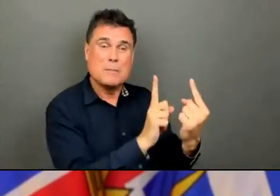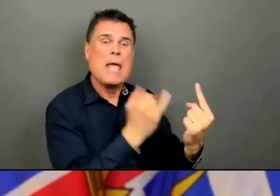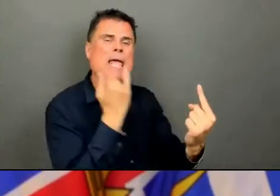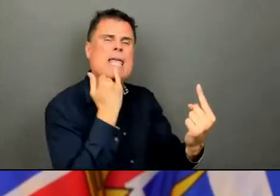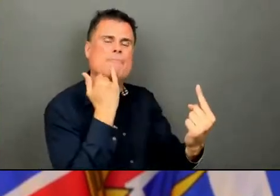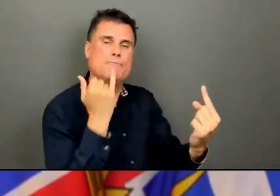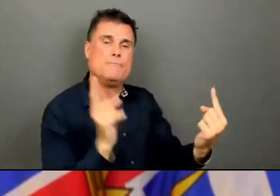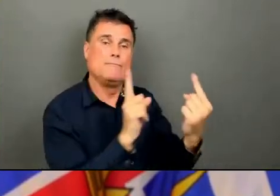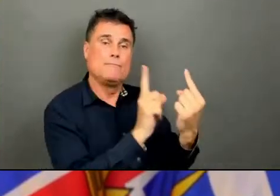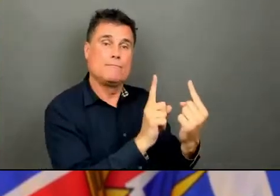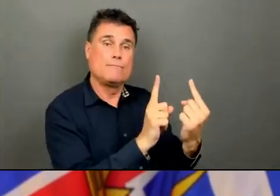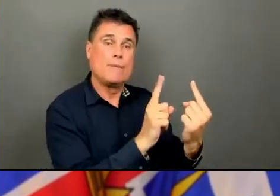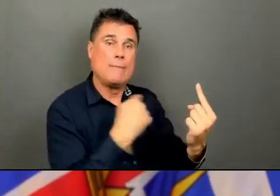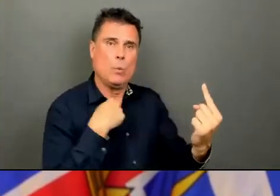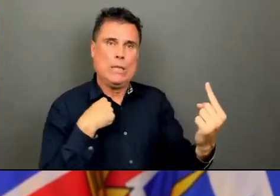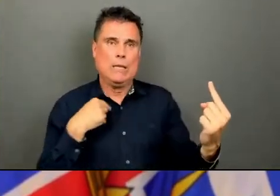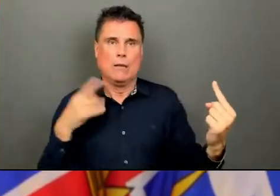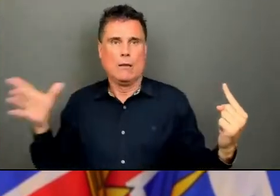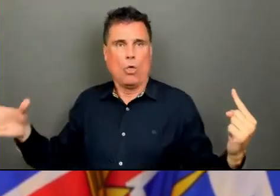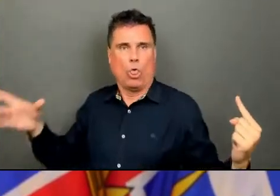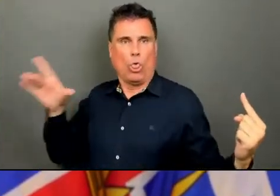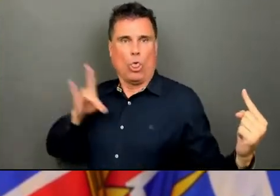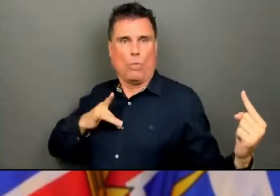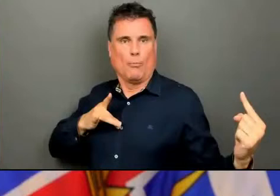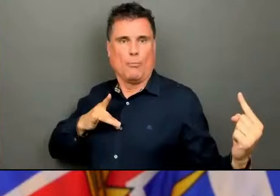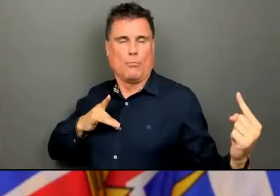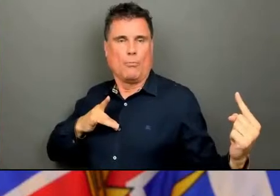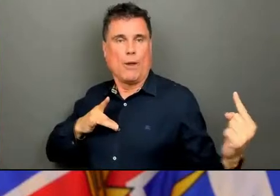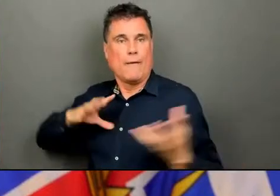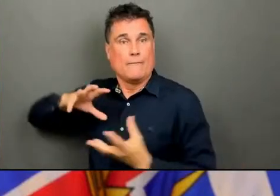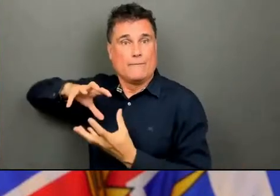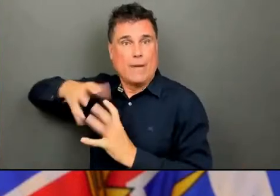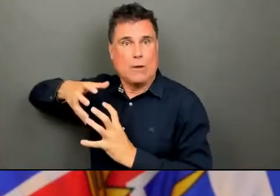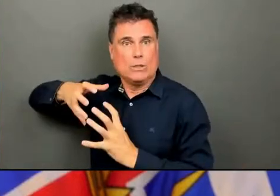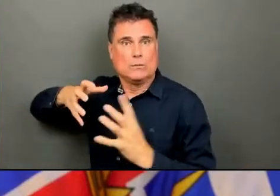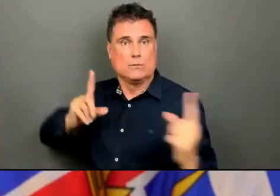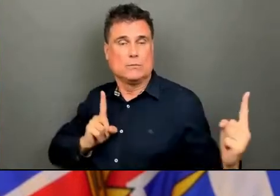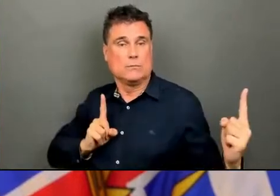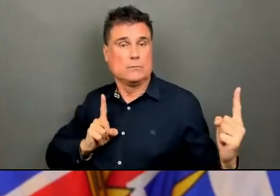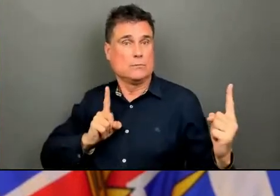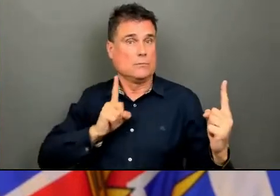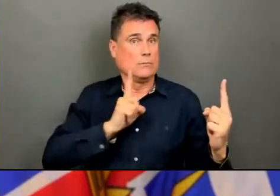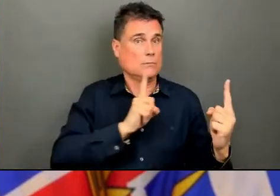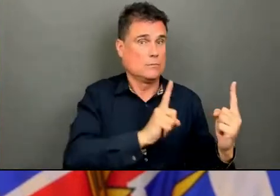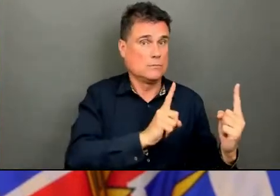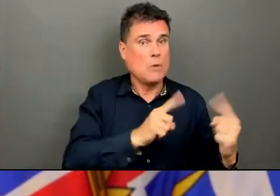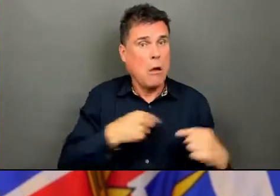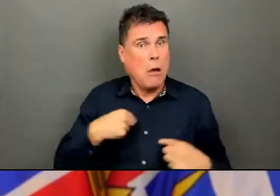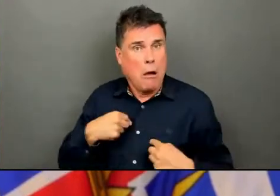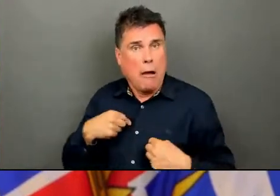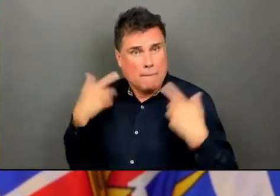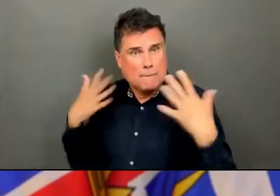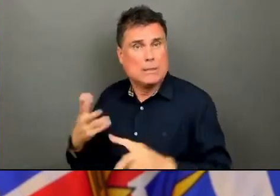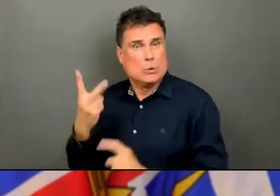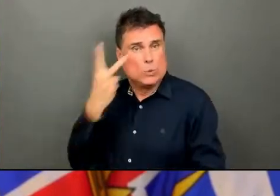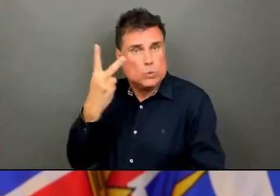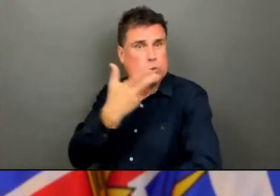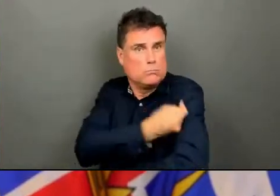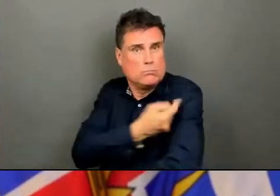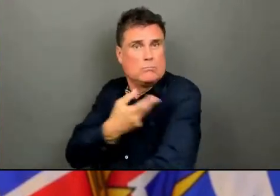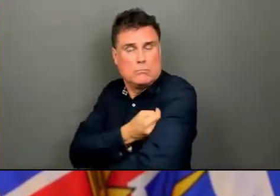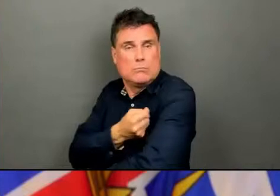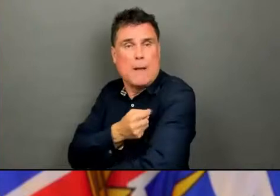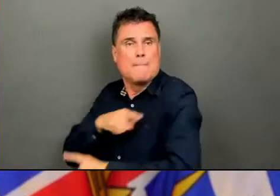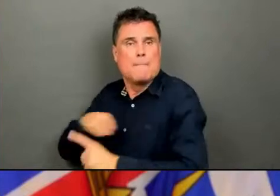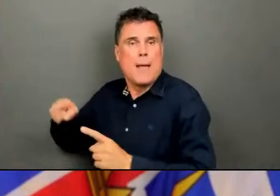home, even when we have high levels of immunization, it can spread so easily. So yes, we are allowing for families